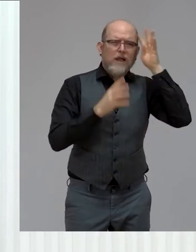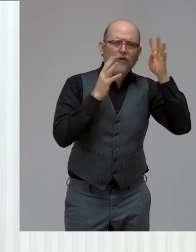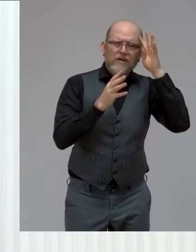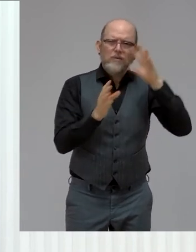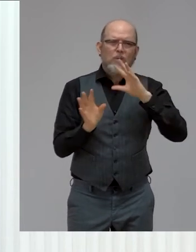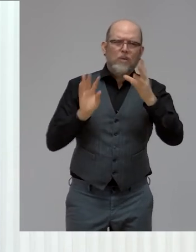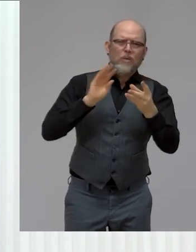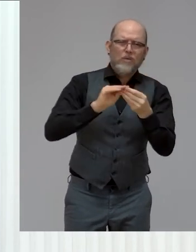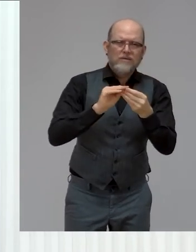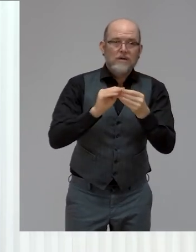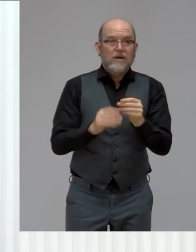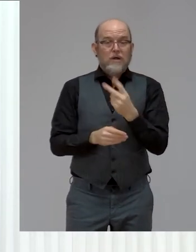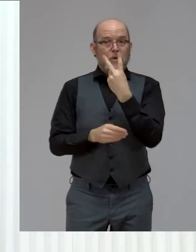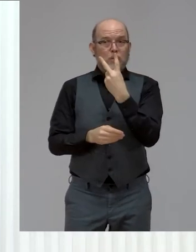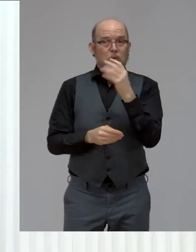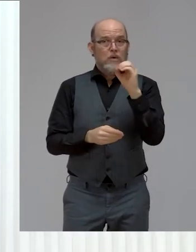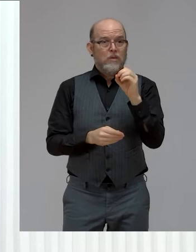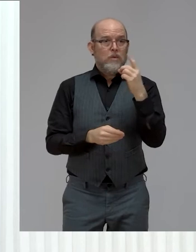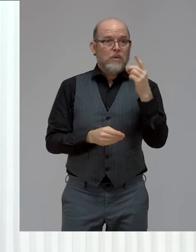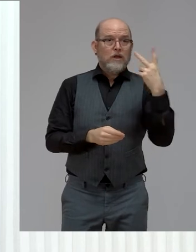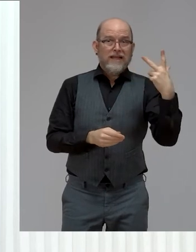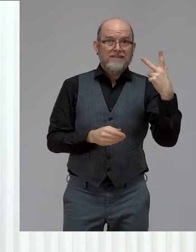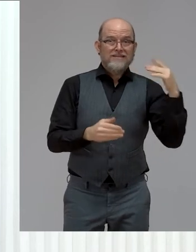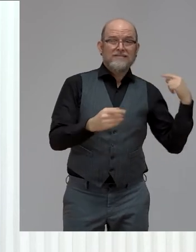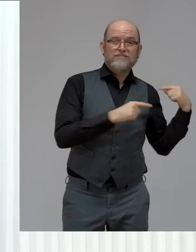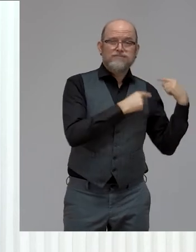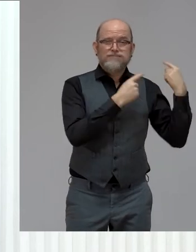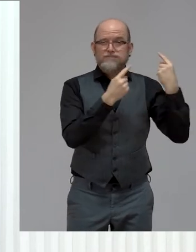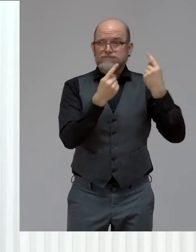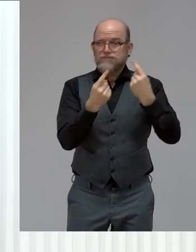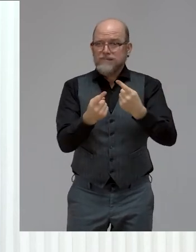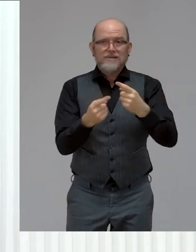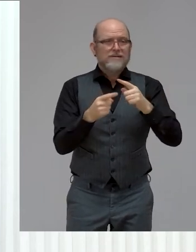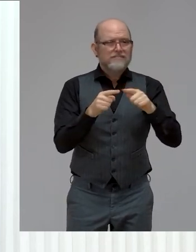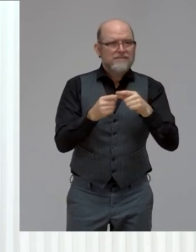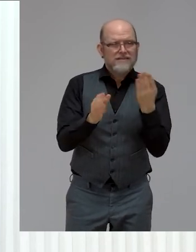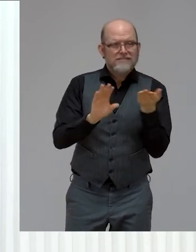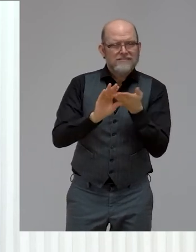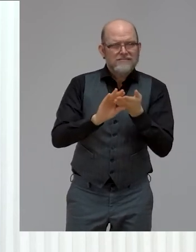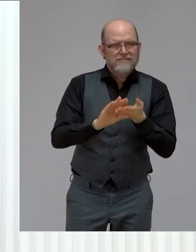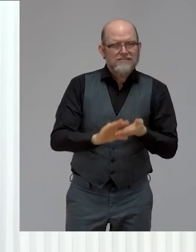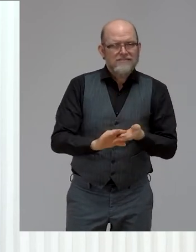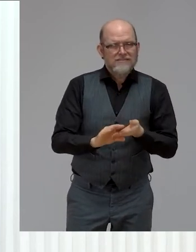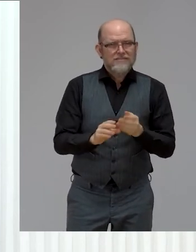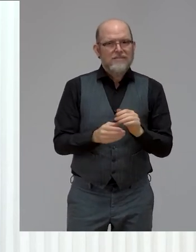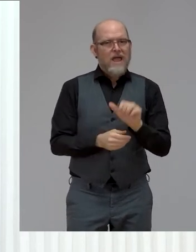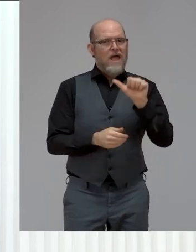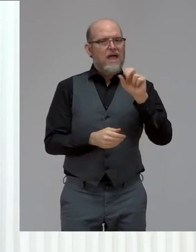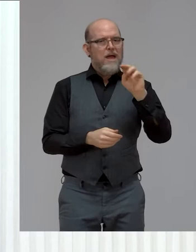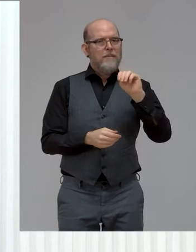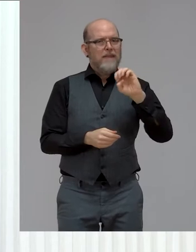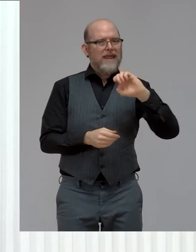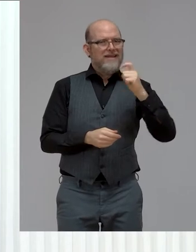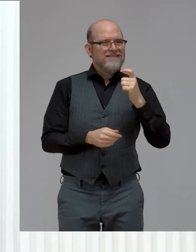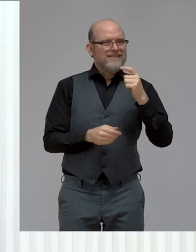2013, including an annex listing short summaries of each awardee.